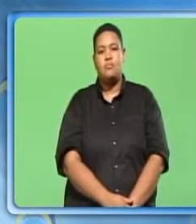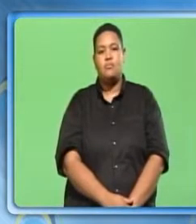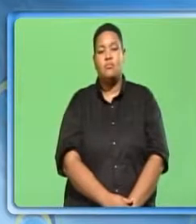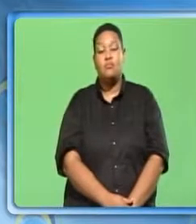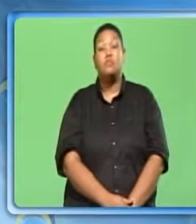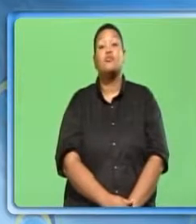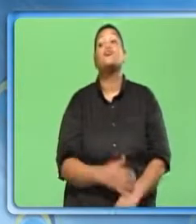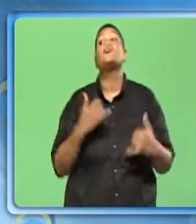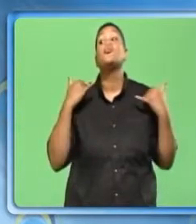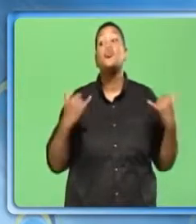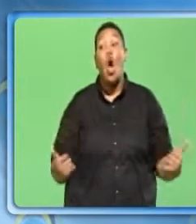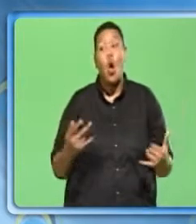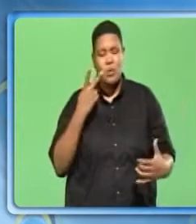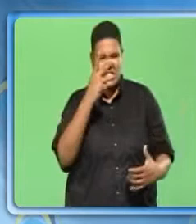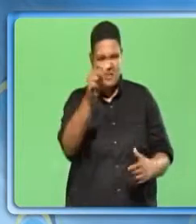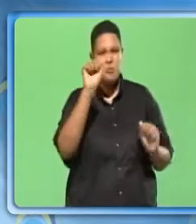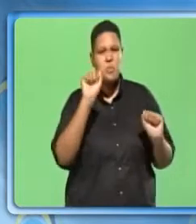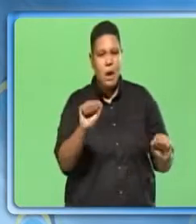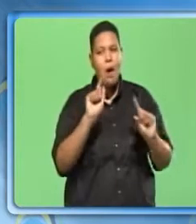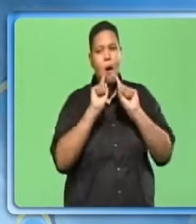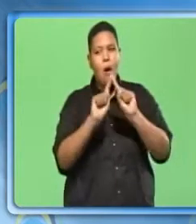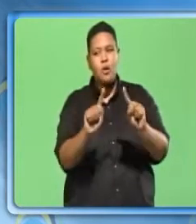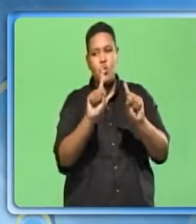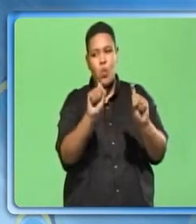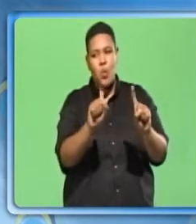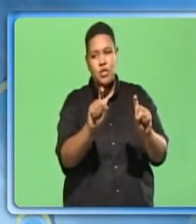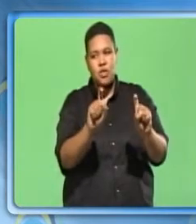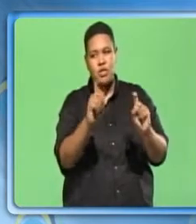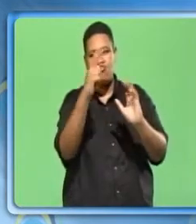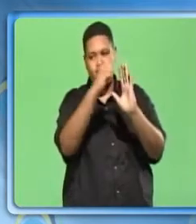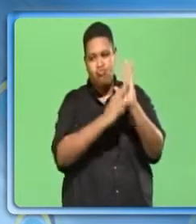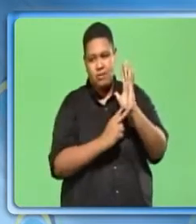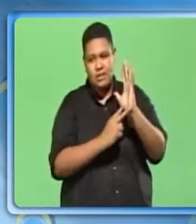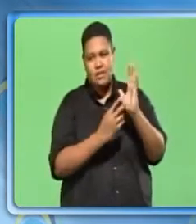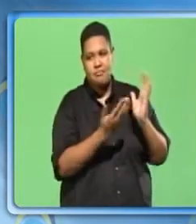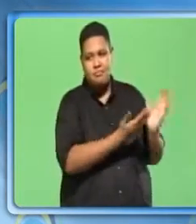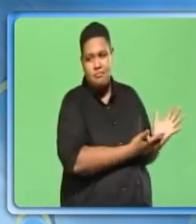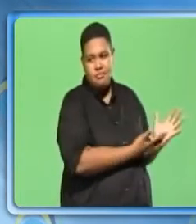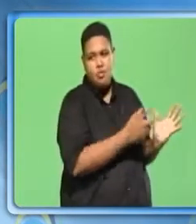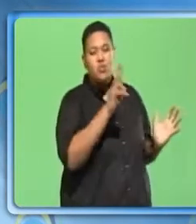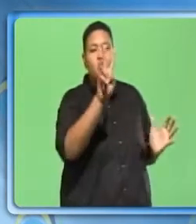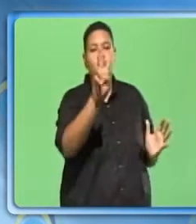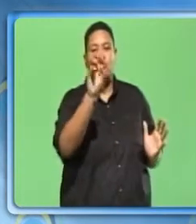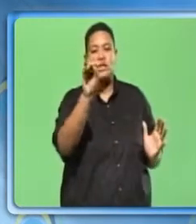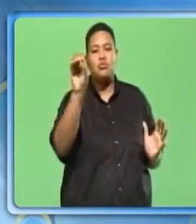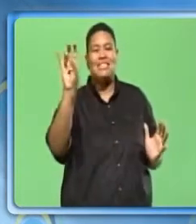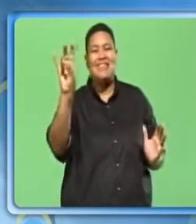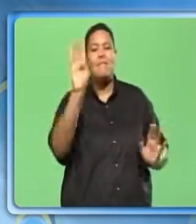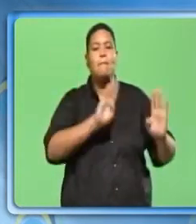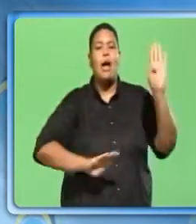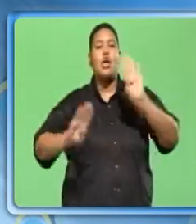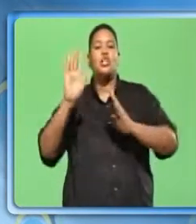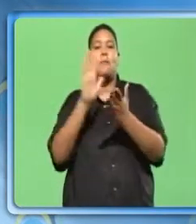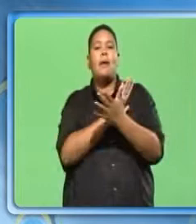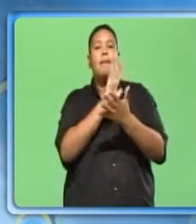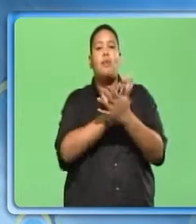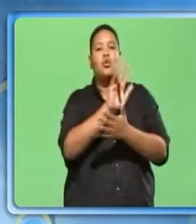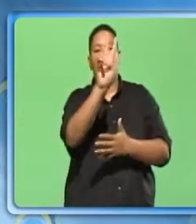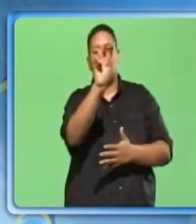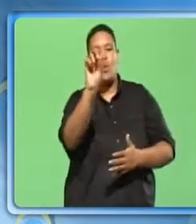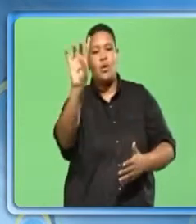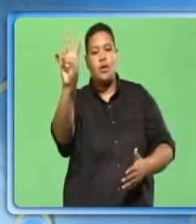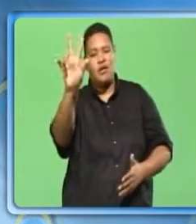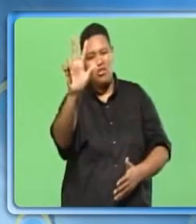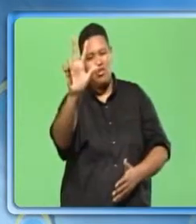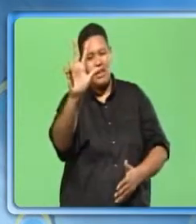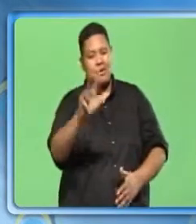Now see if you're able to complete this CSEC examination question 2007 Biology Paper 03.